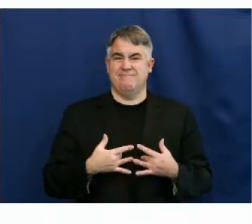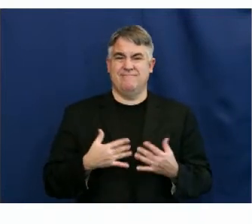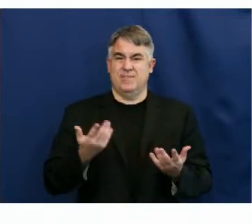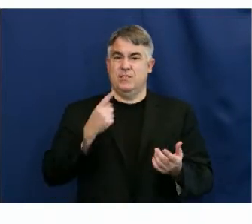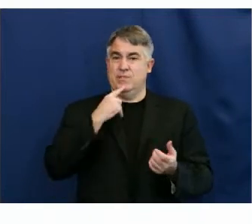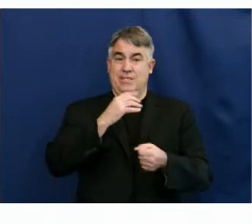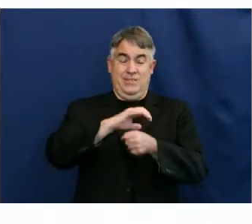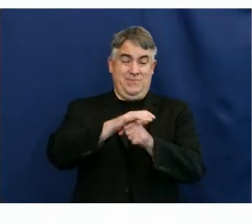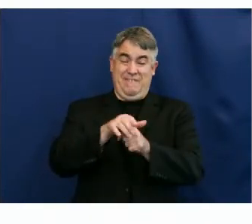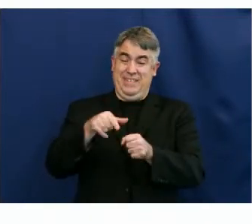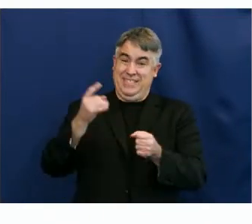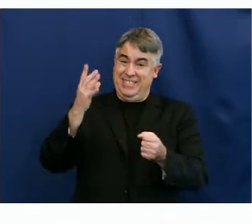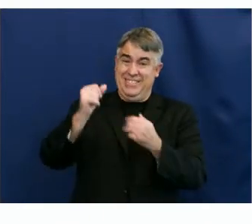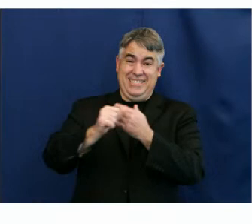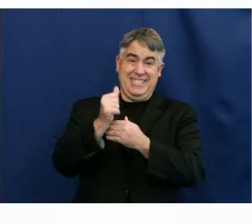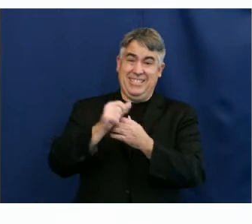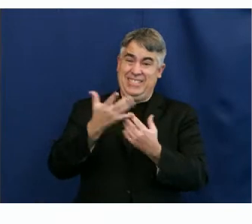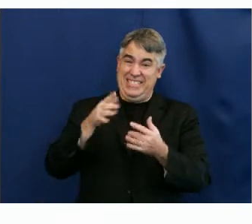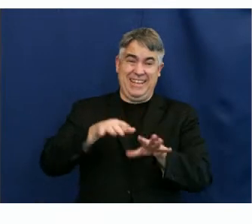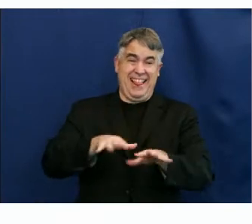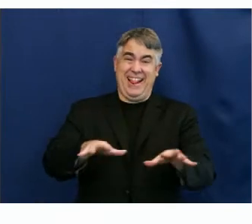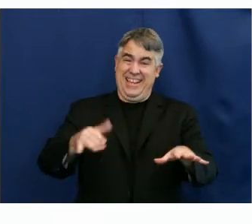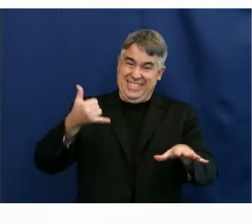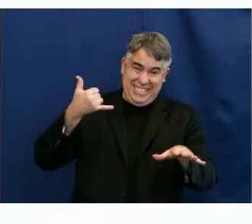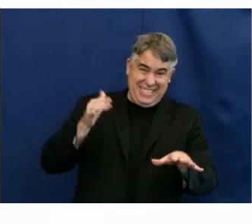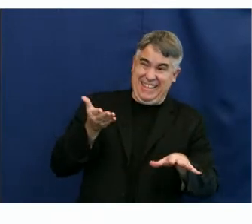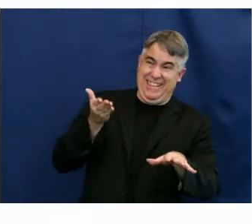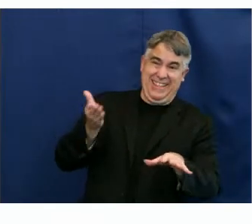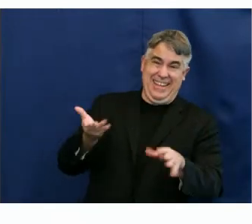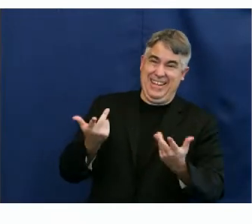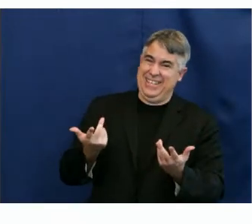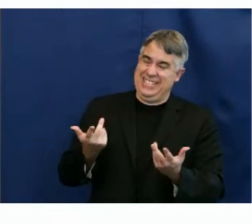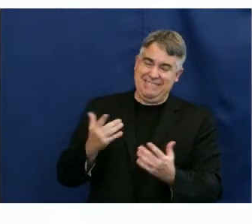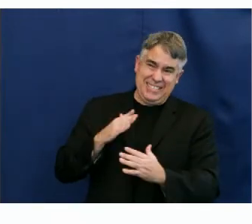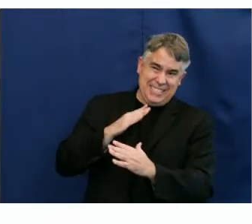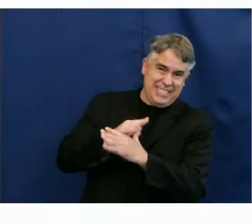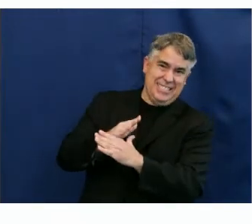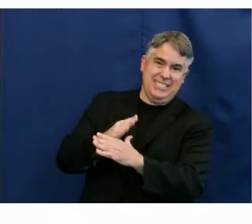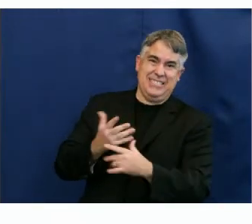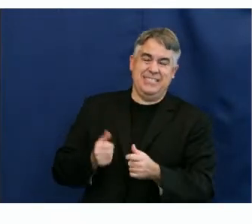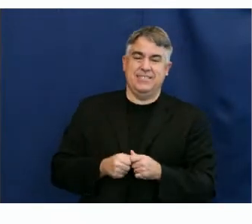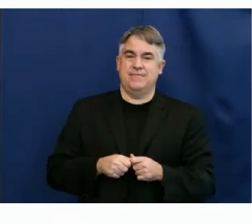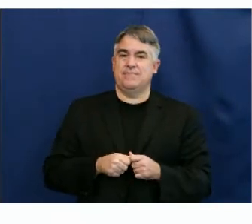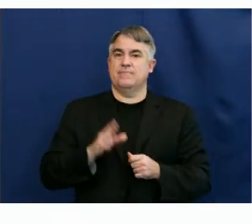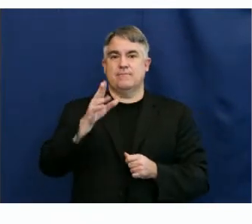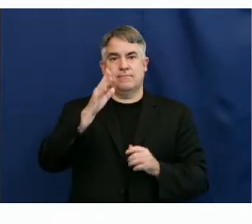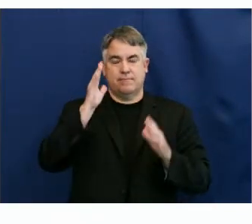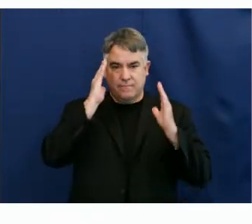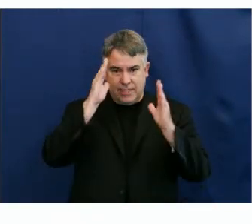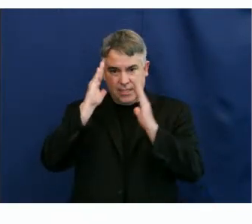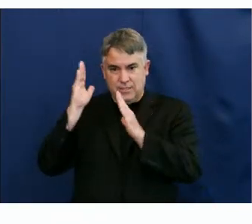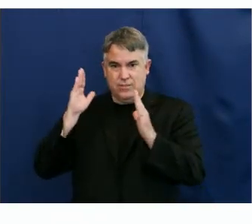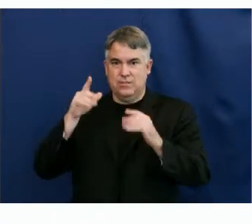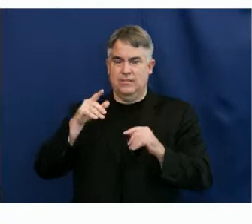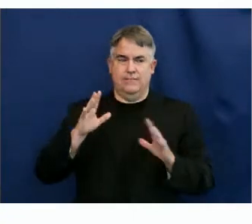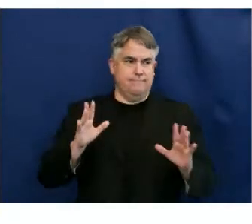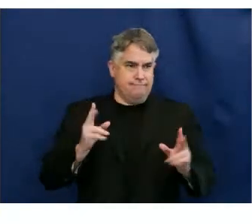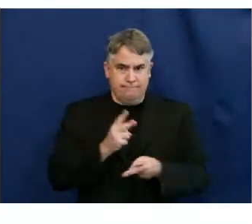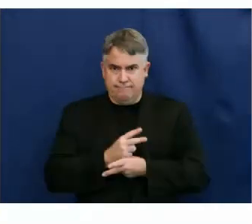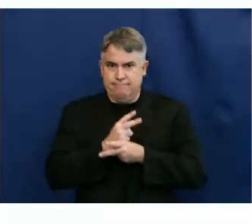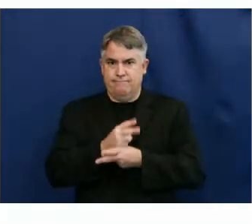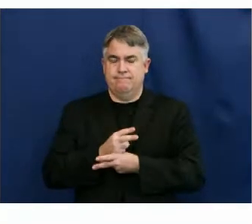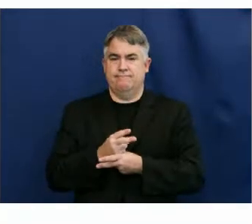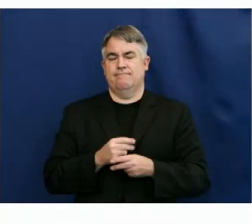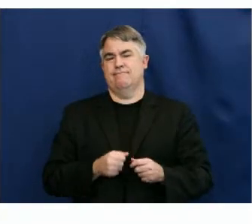moving, and we're excited about that. But we can't lose sight of continuing to be in the fight against COVID-19. And then my final chart here just shows